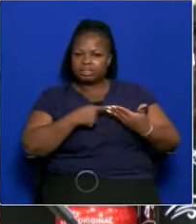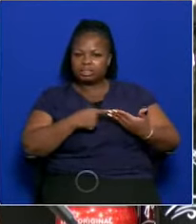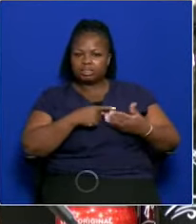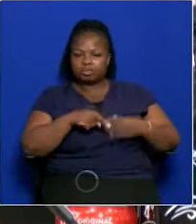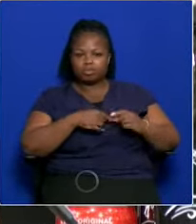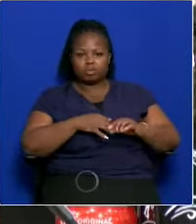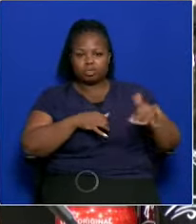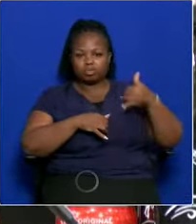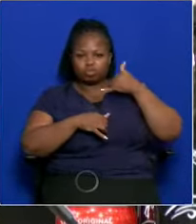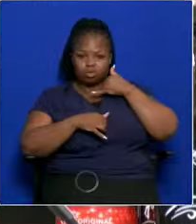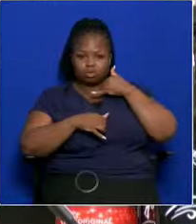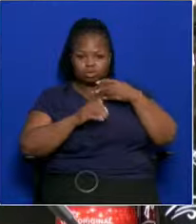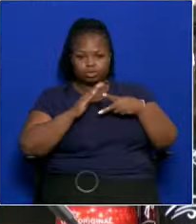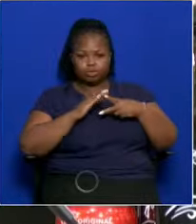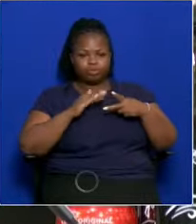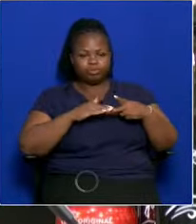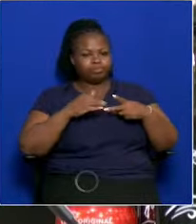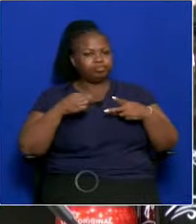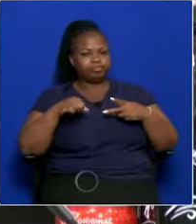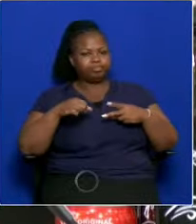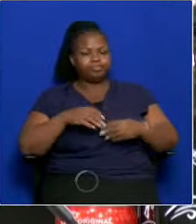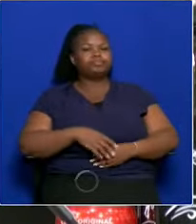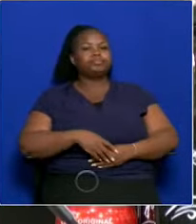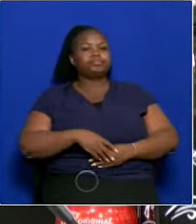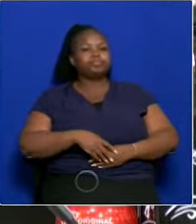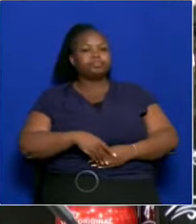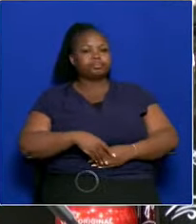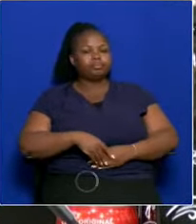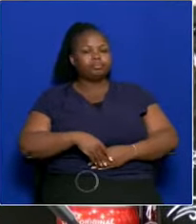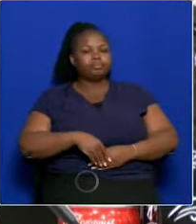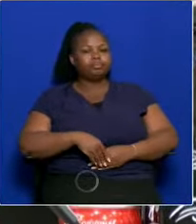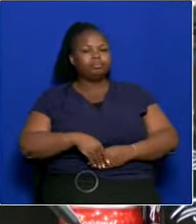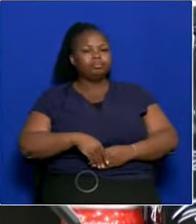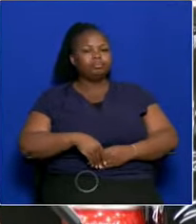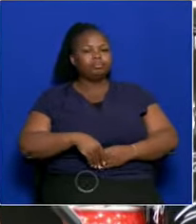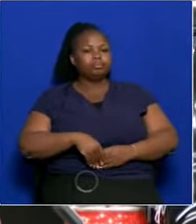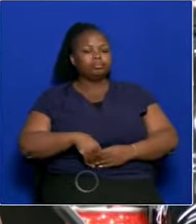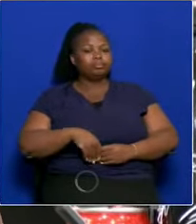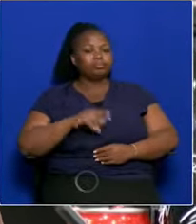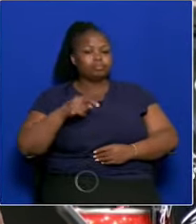No. right? And I think